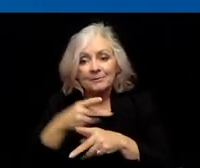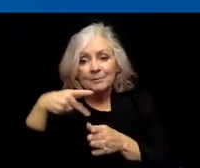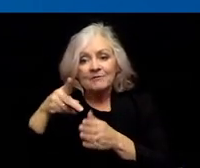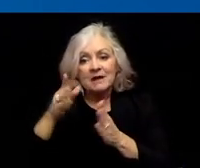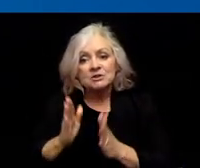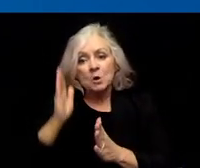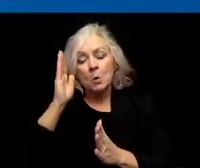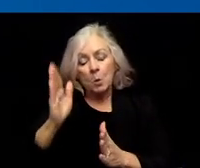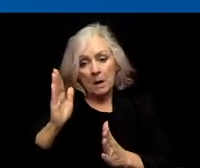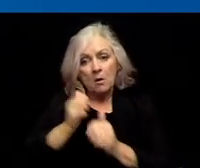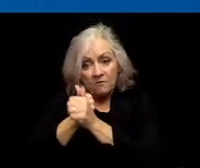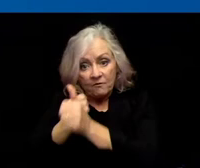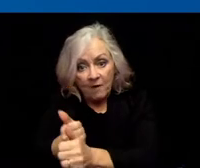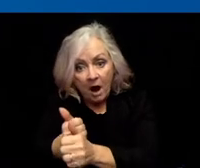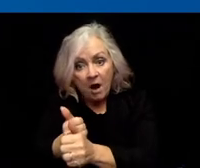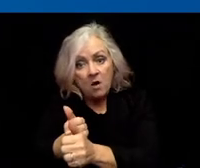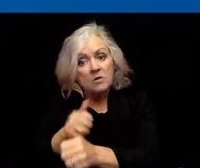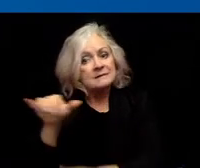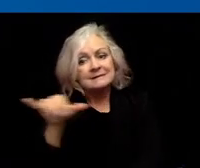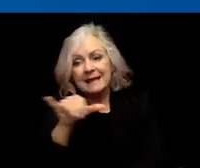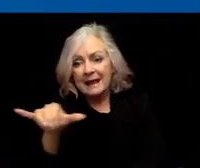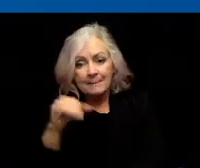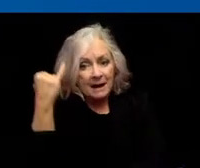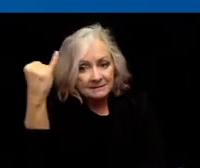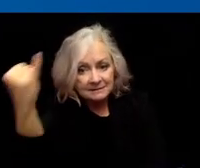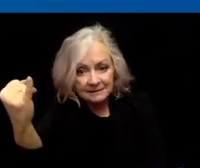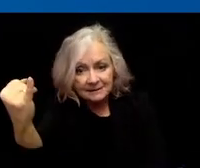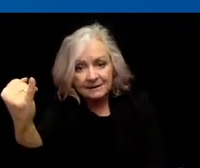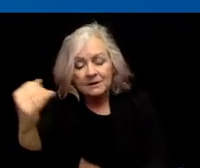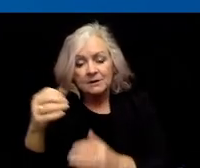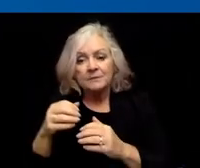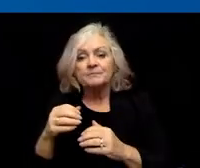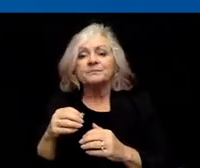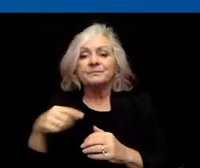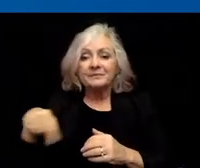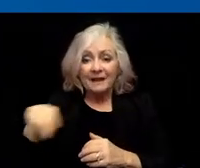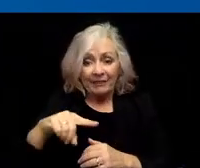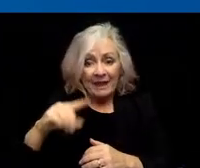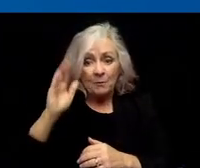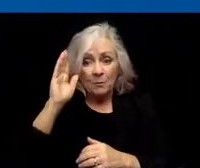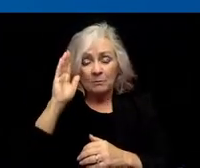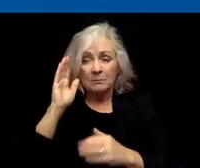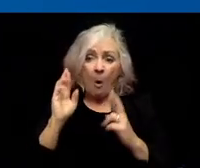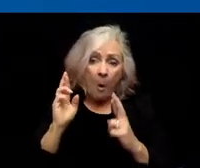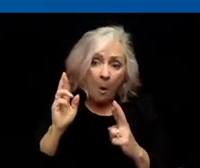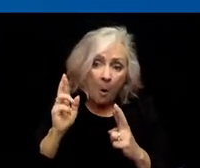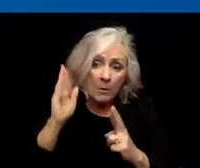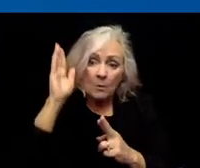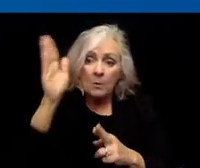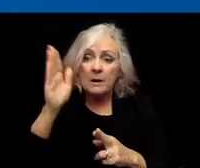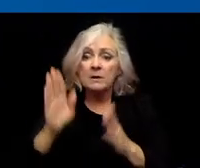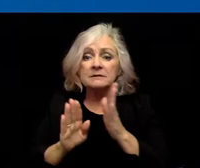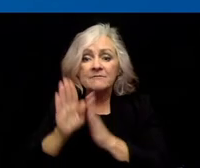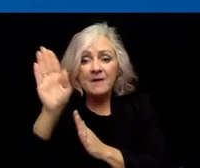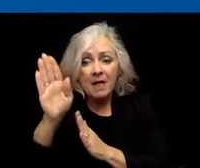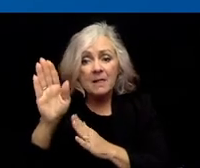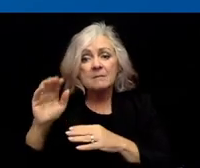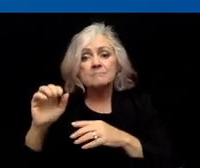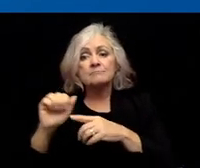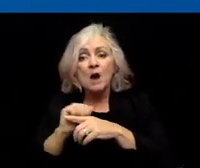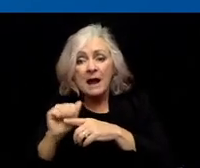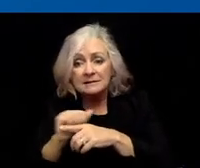we're adapting in the AIRP, where they are developing practices and clinical guidelines